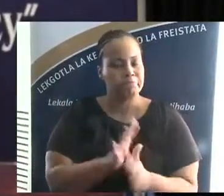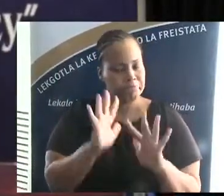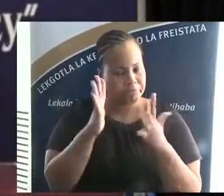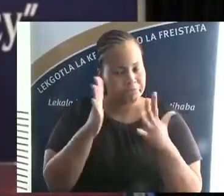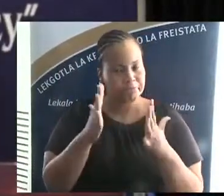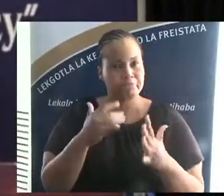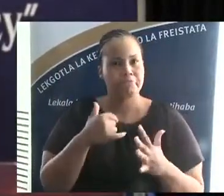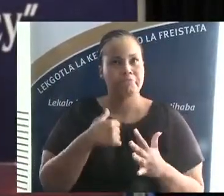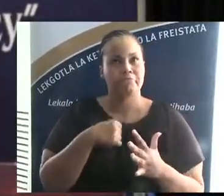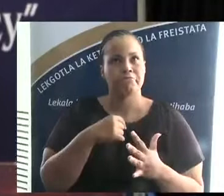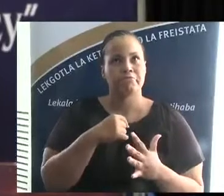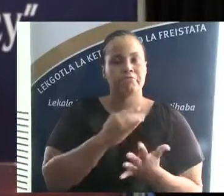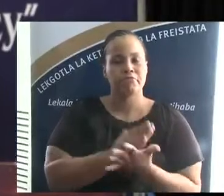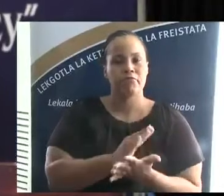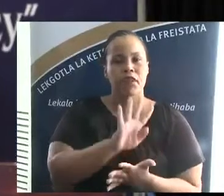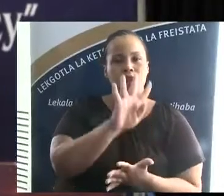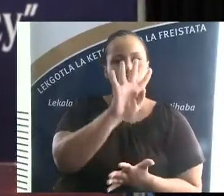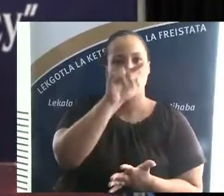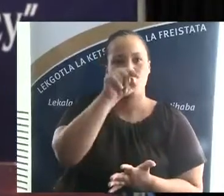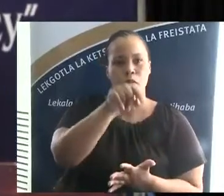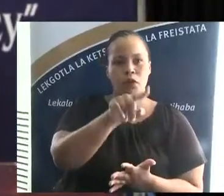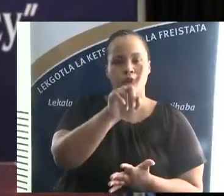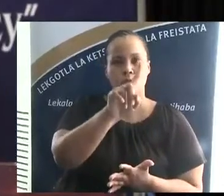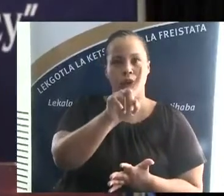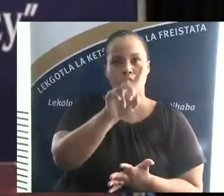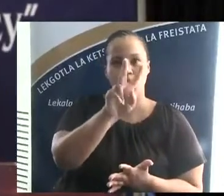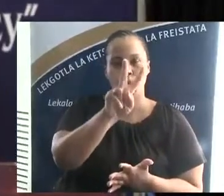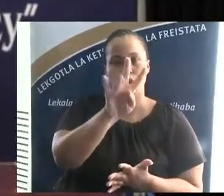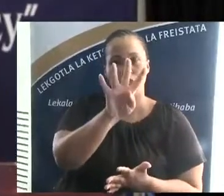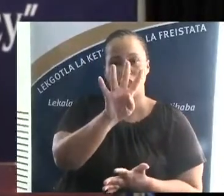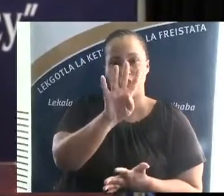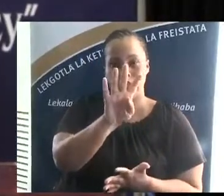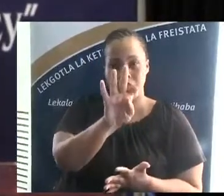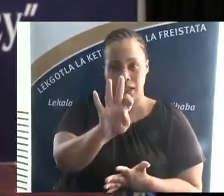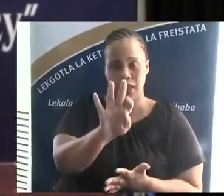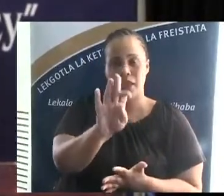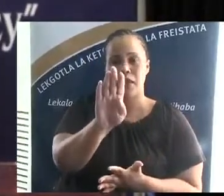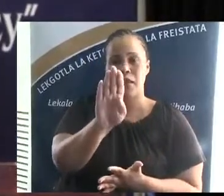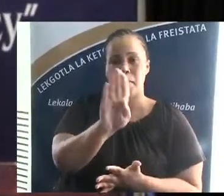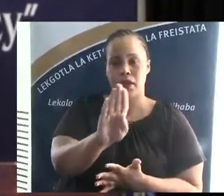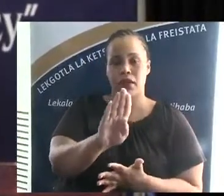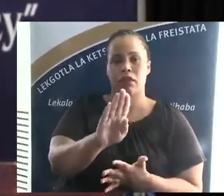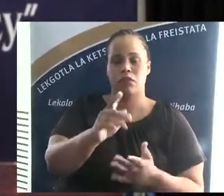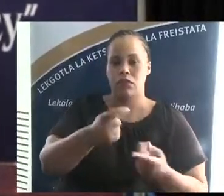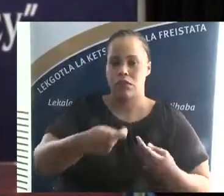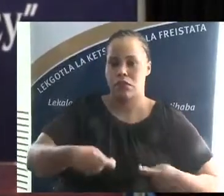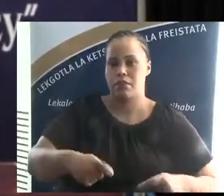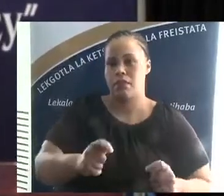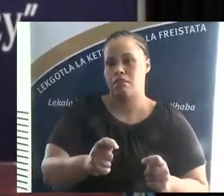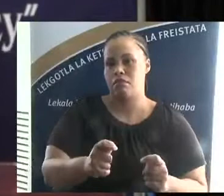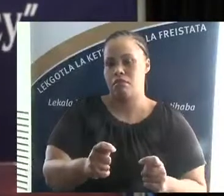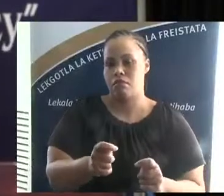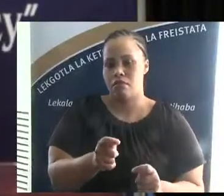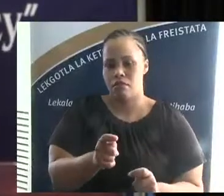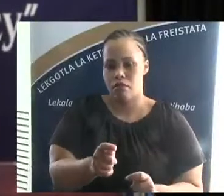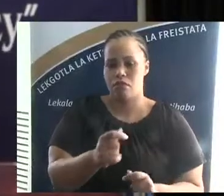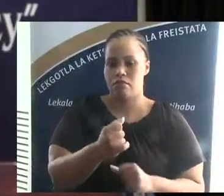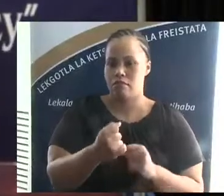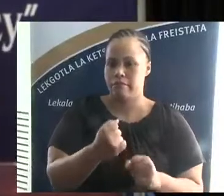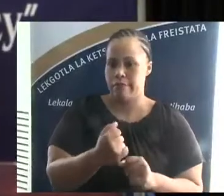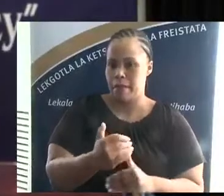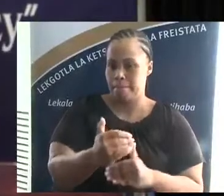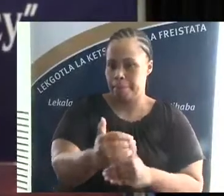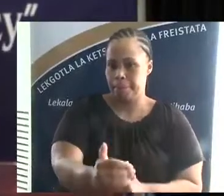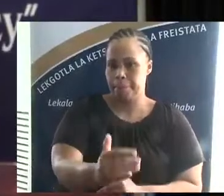spend more than 4.123 billion implementing its key sector priorities over this medium-term expenditure